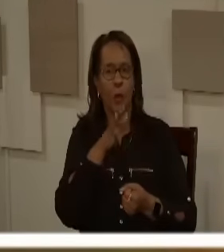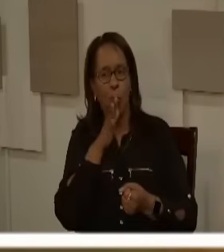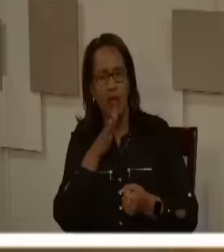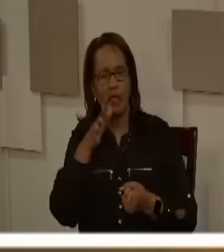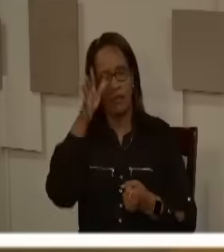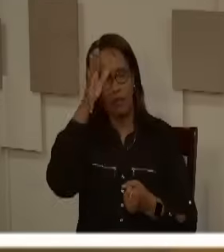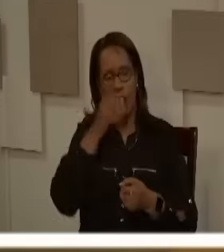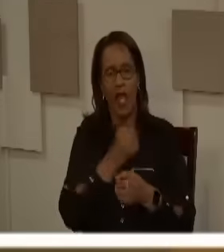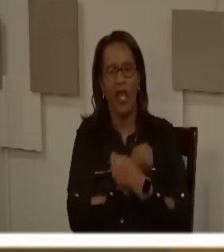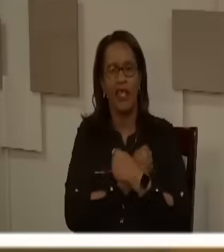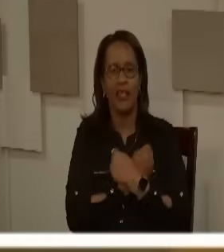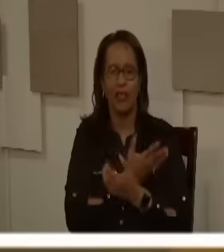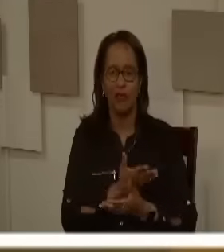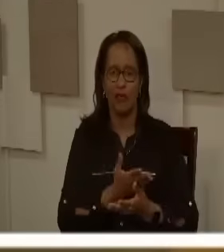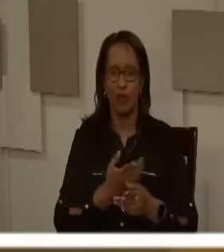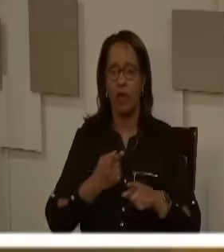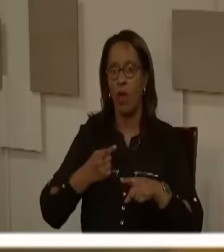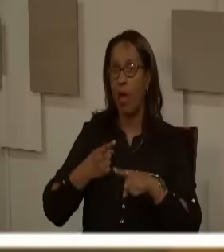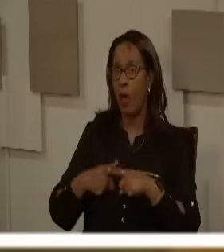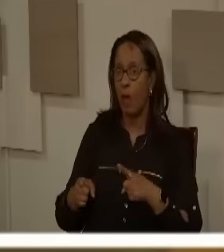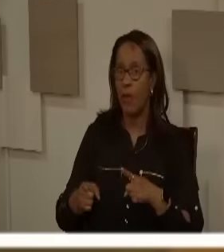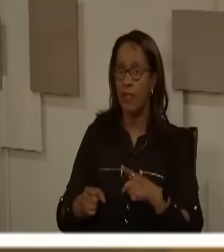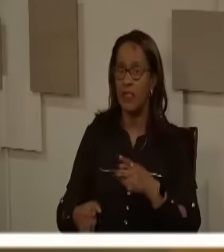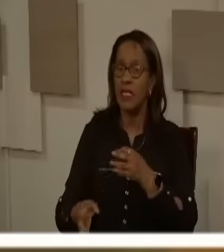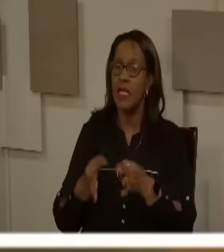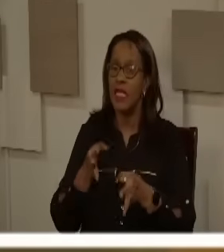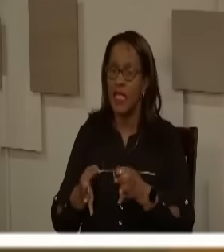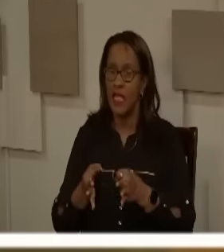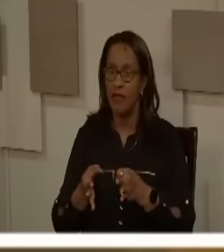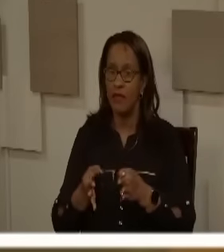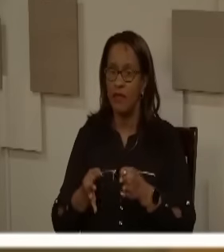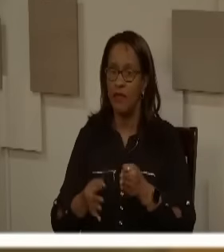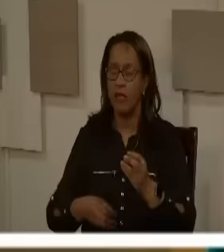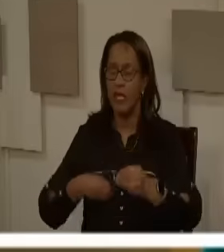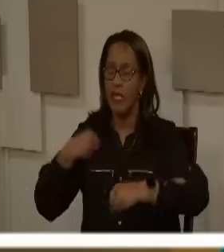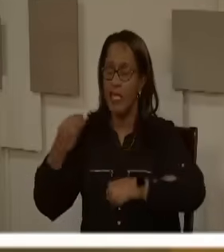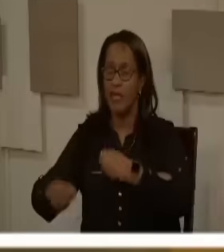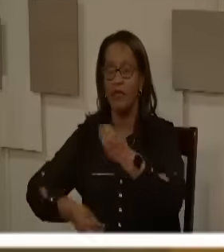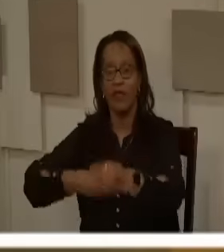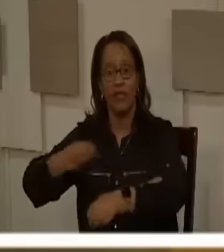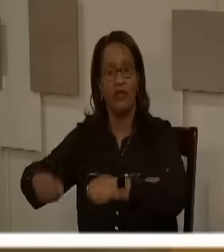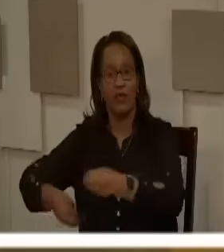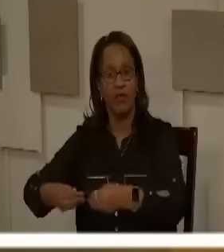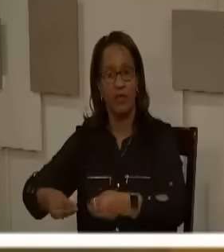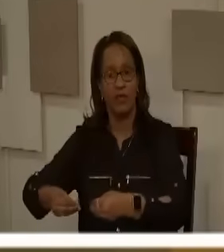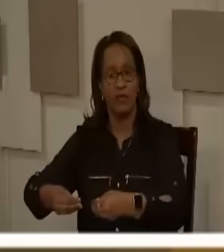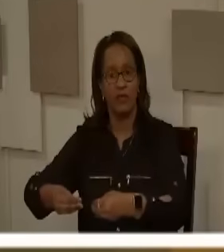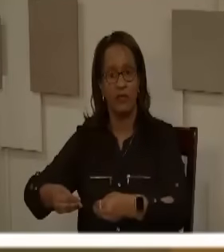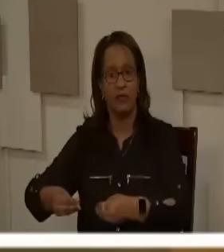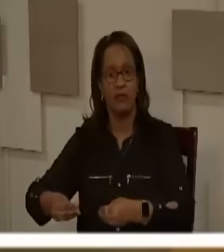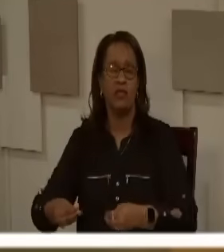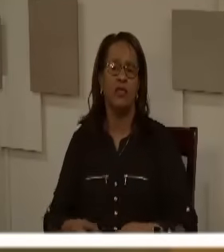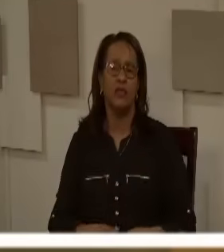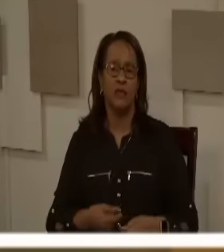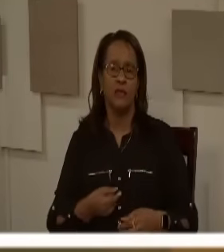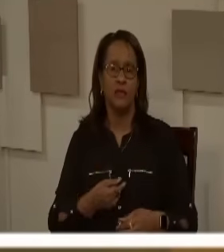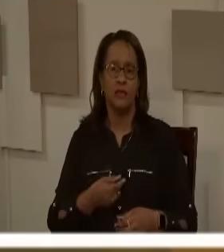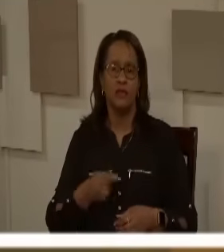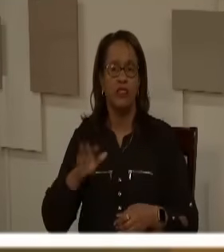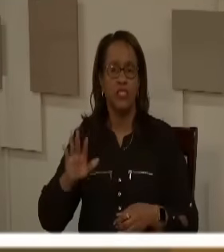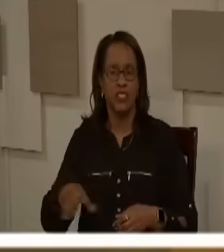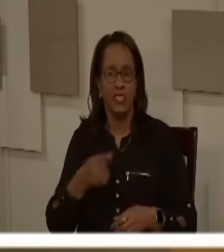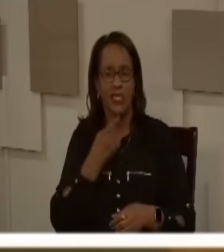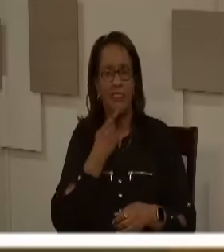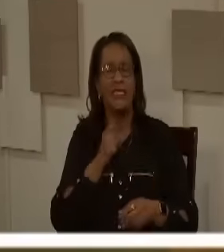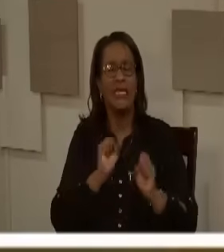getting everything we want, is that really love? Remember, the logic of the gospel is love.